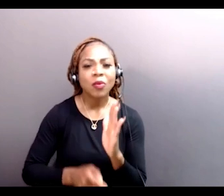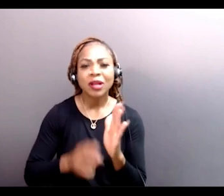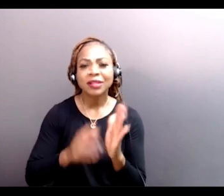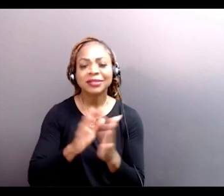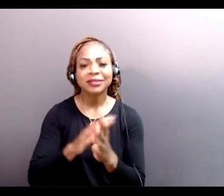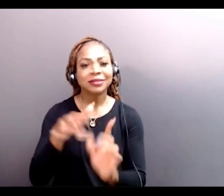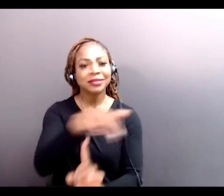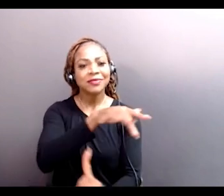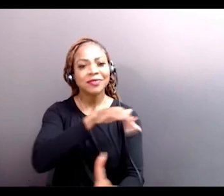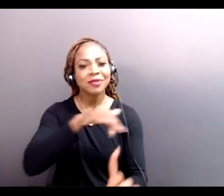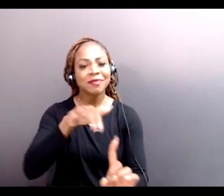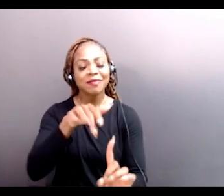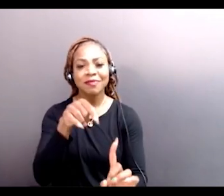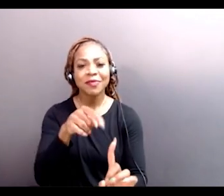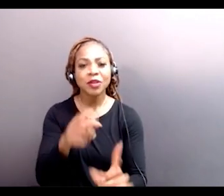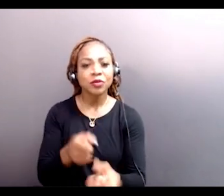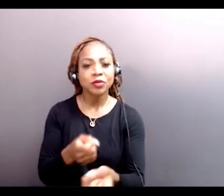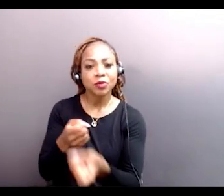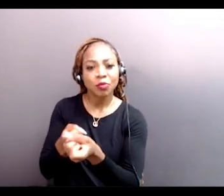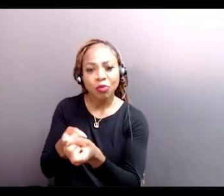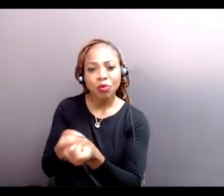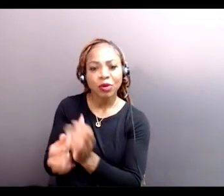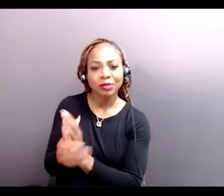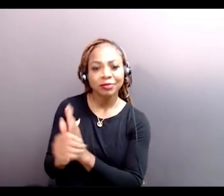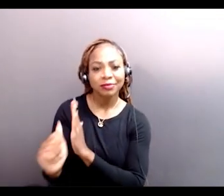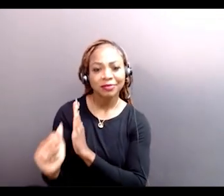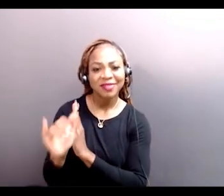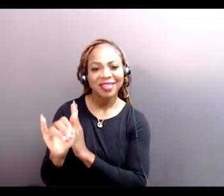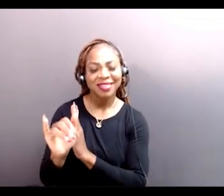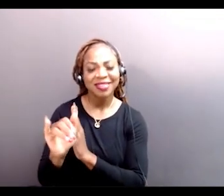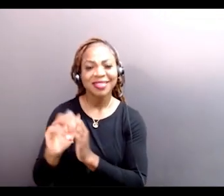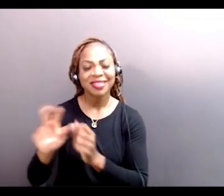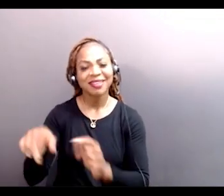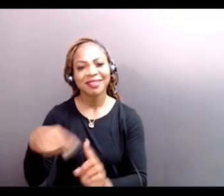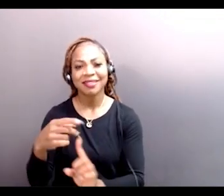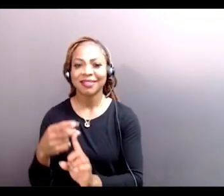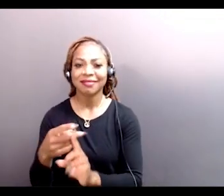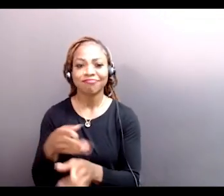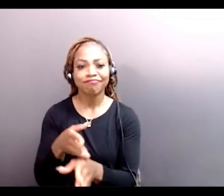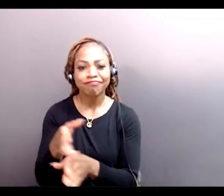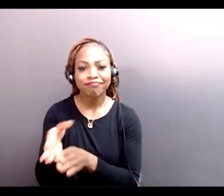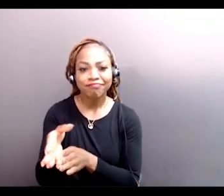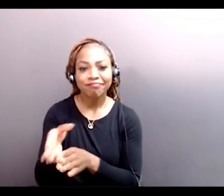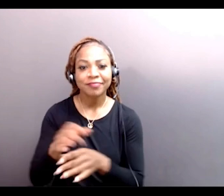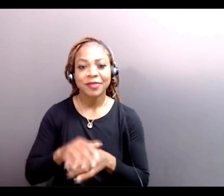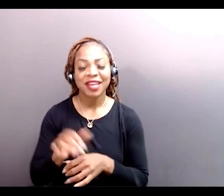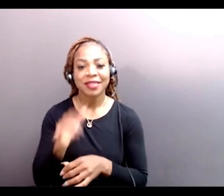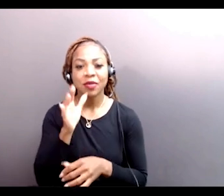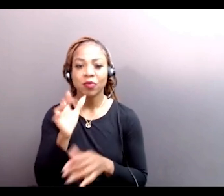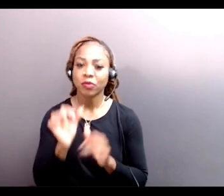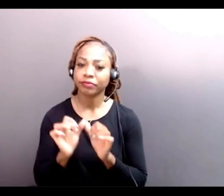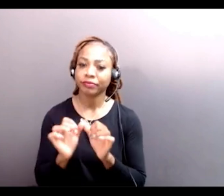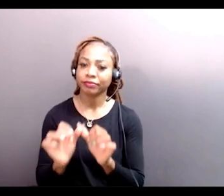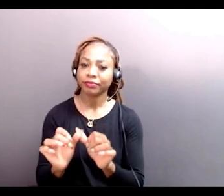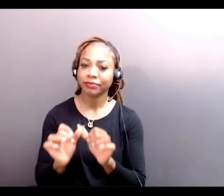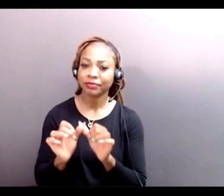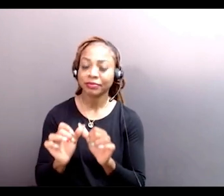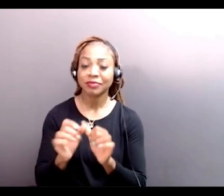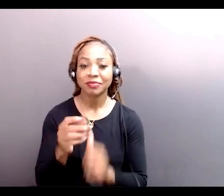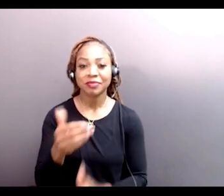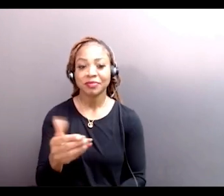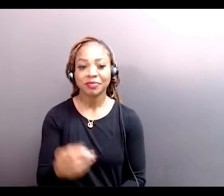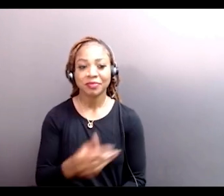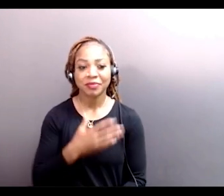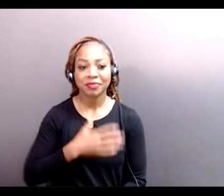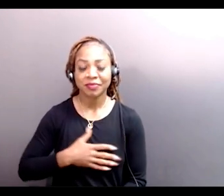policy environment? What supports the use of competencies of this nature? And so that work continues. I'll have the